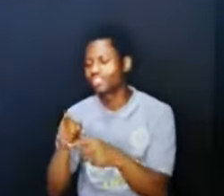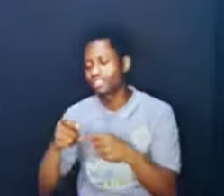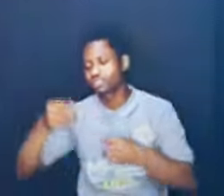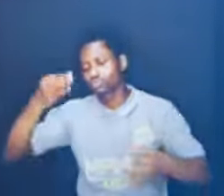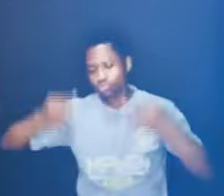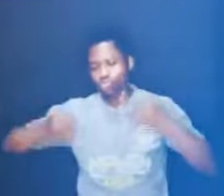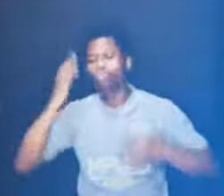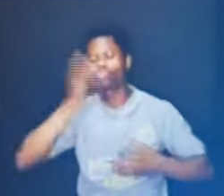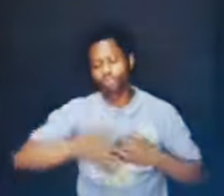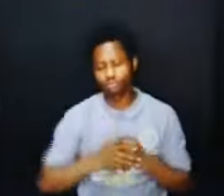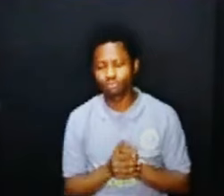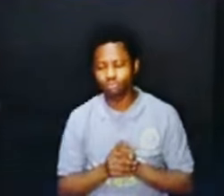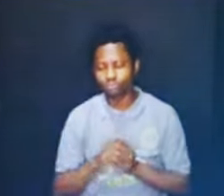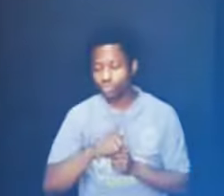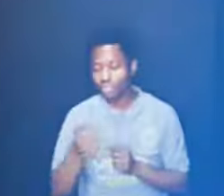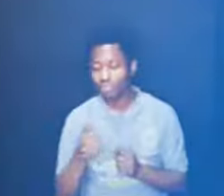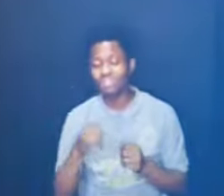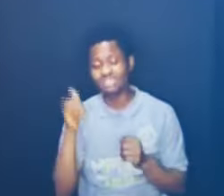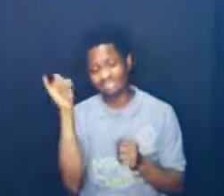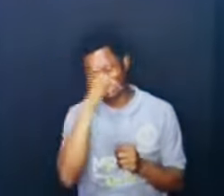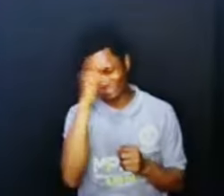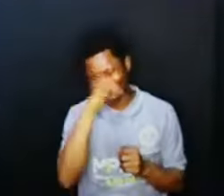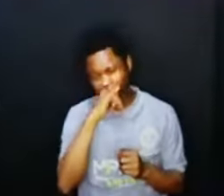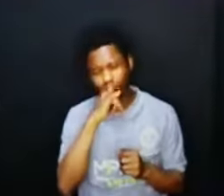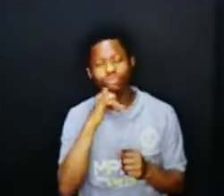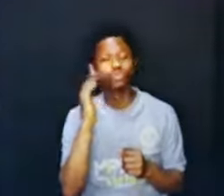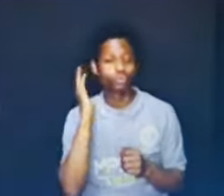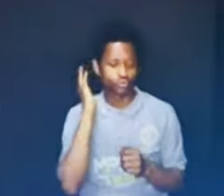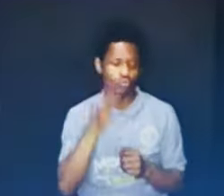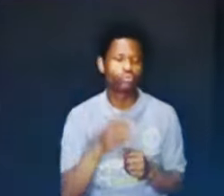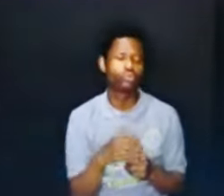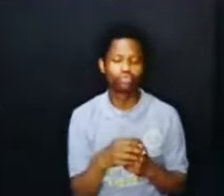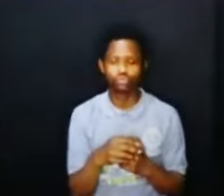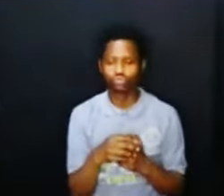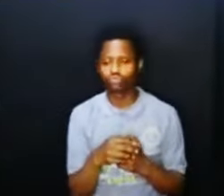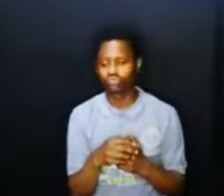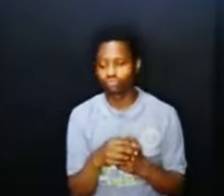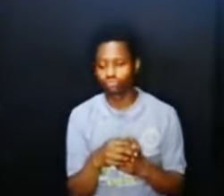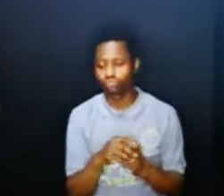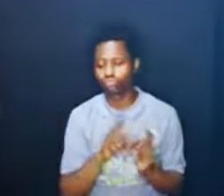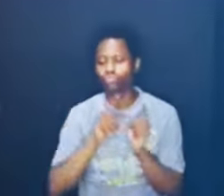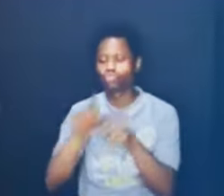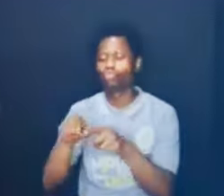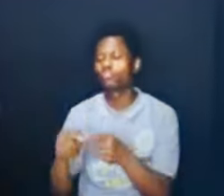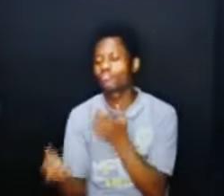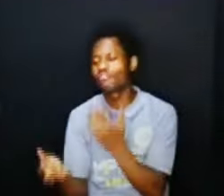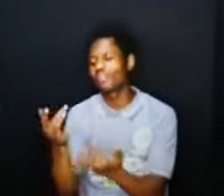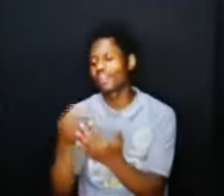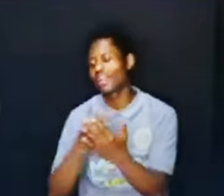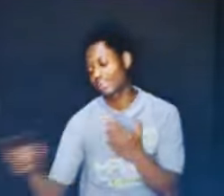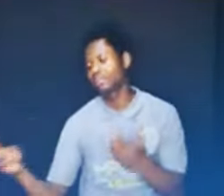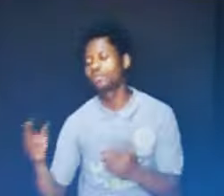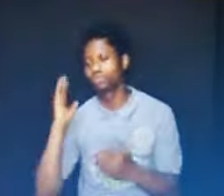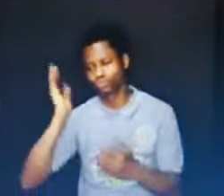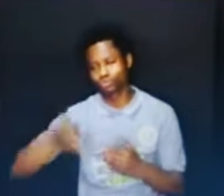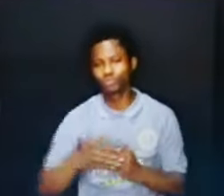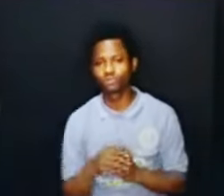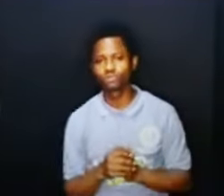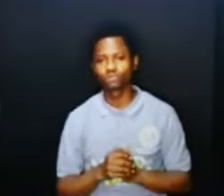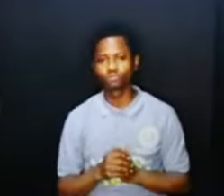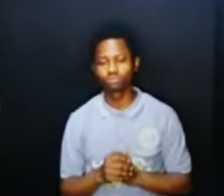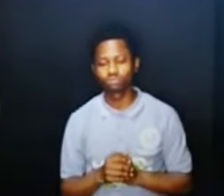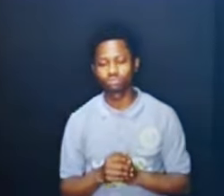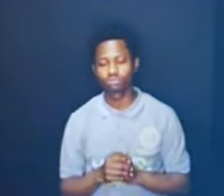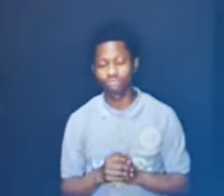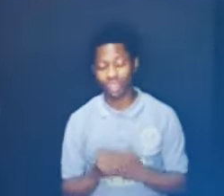fool, will be in danger of the fire of hell. Na media me simu se ubiara ni bufu